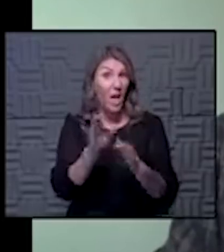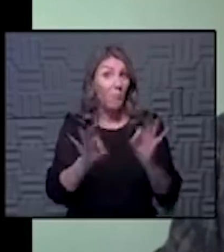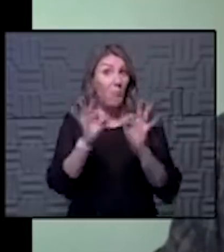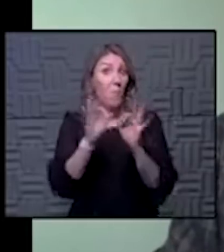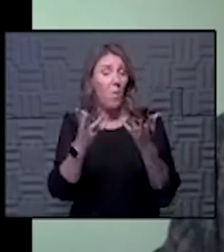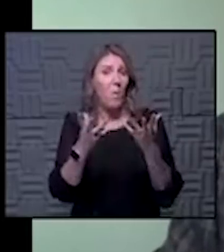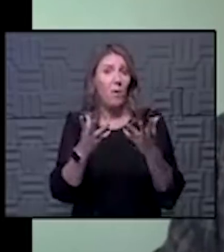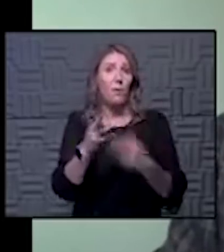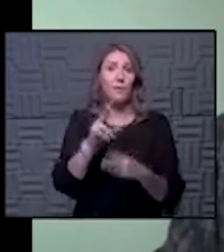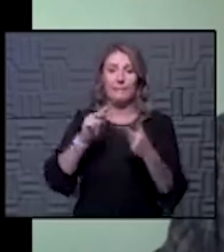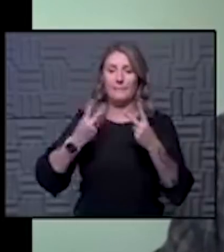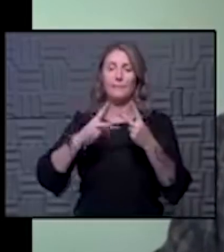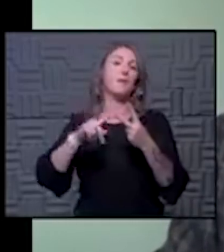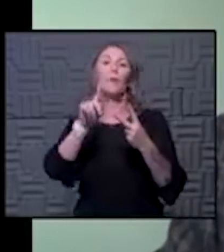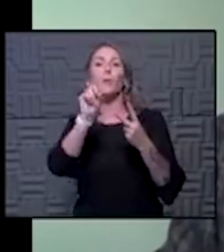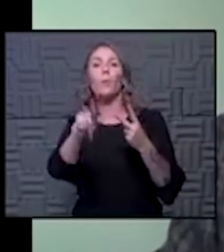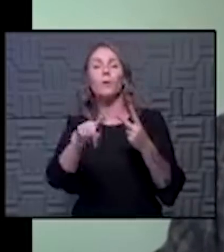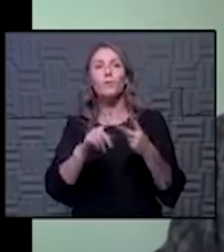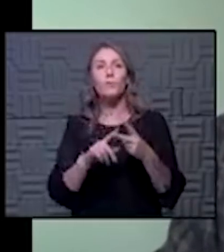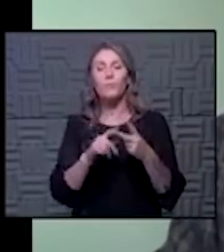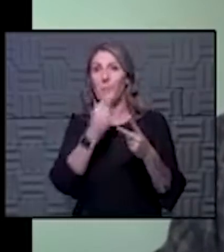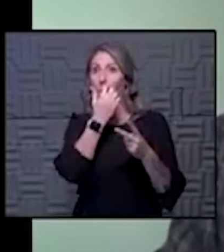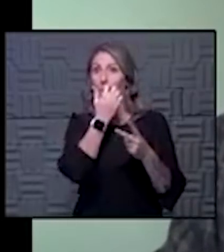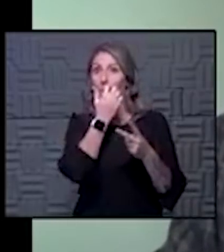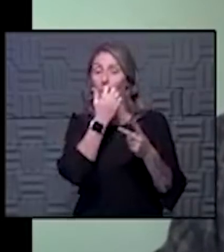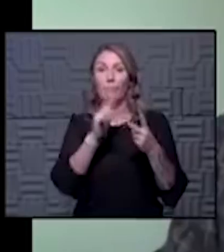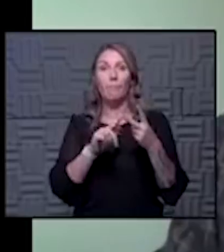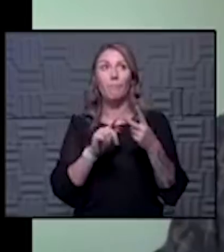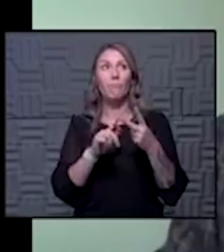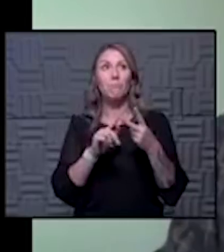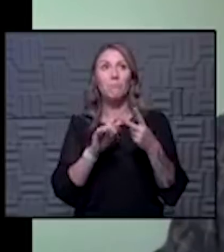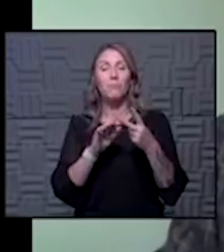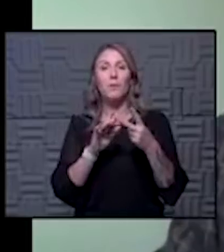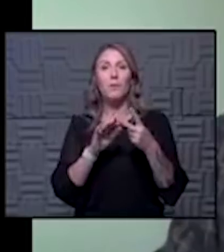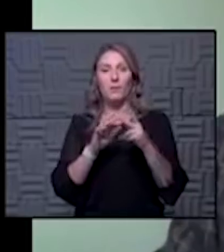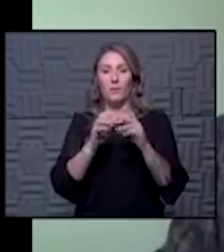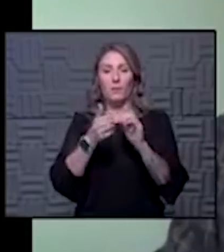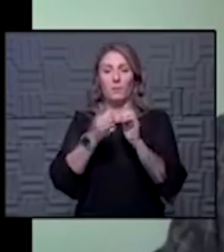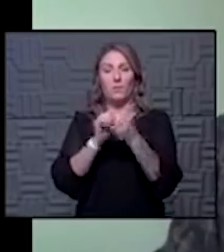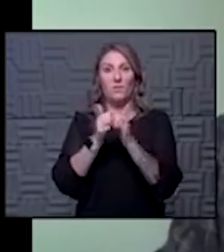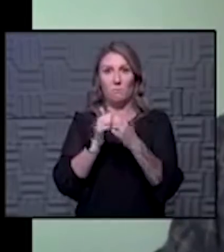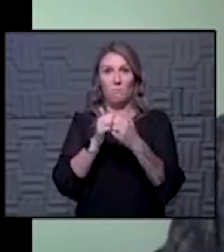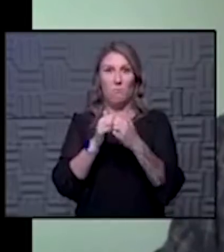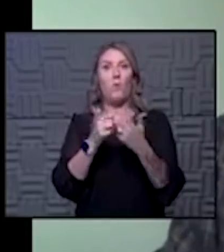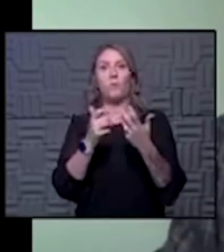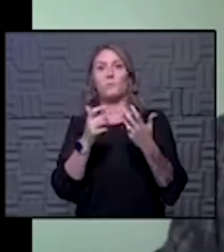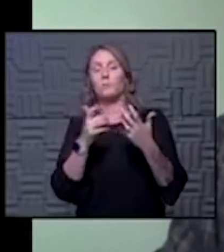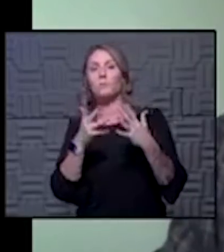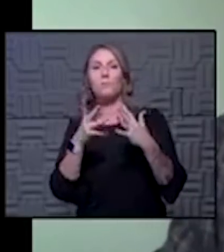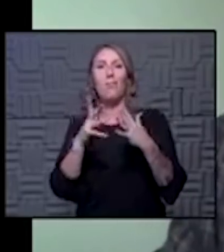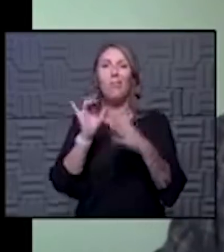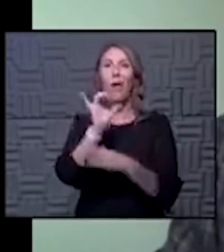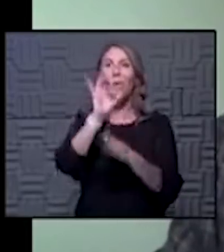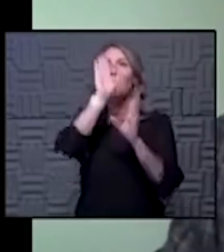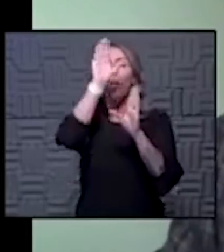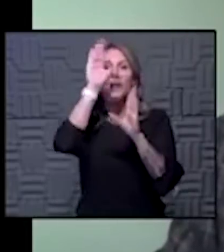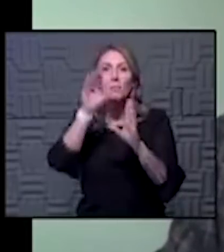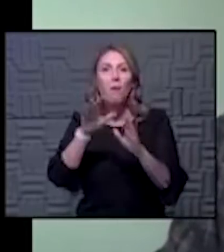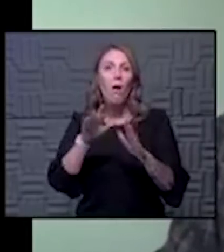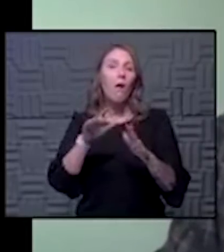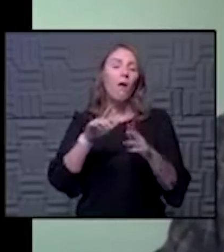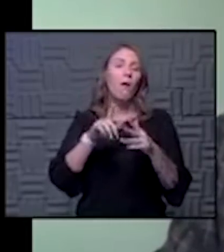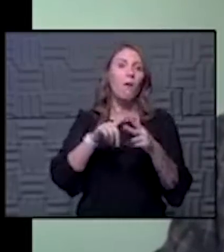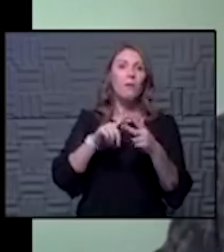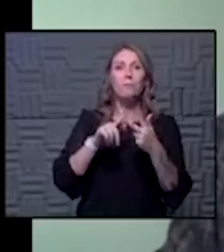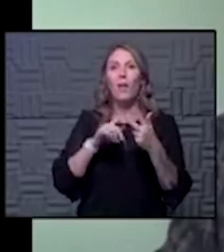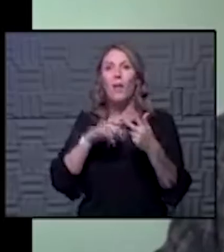And then the second question is about sports leagues starting up. Obviously, basketball season starting up. I just did a story on it this morning